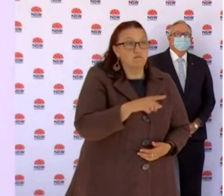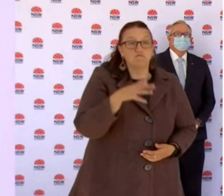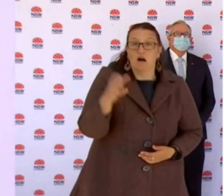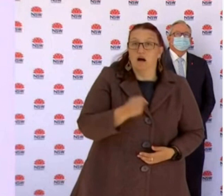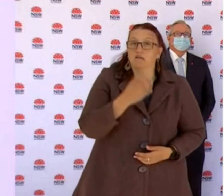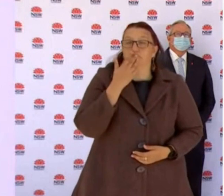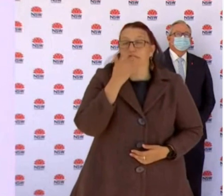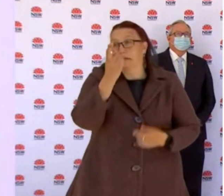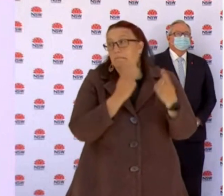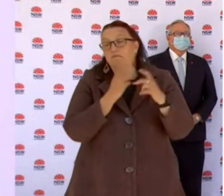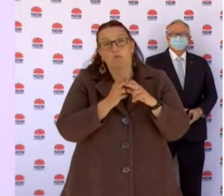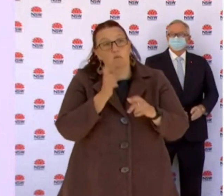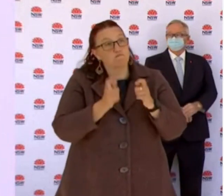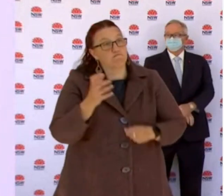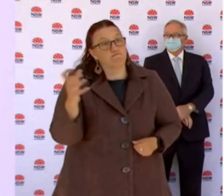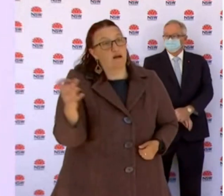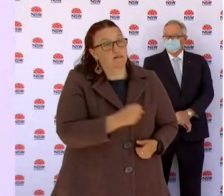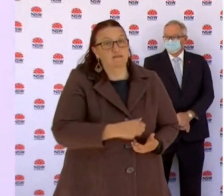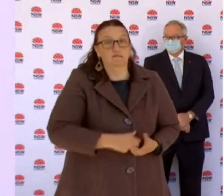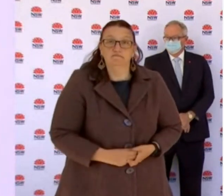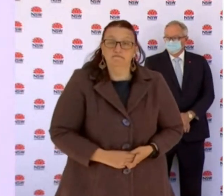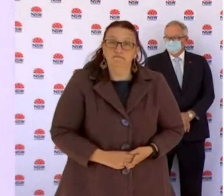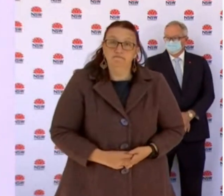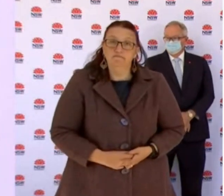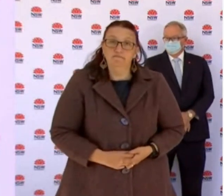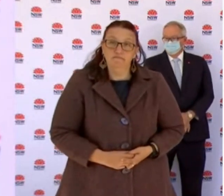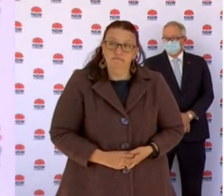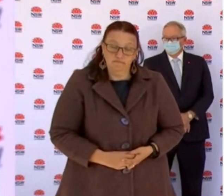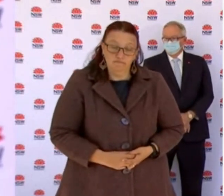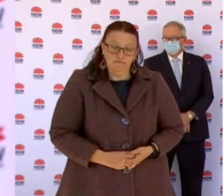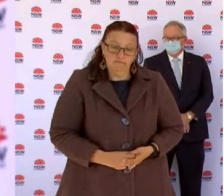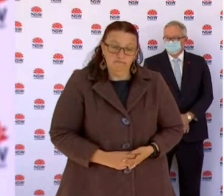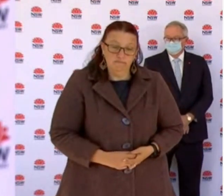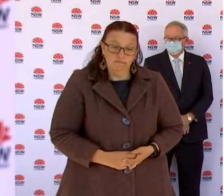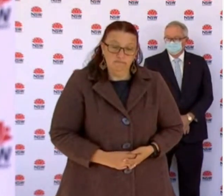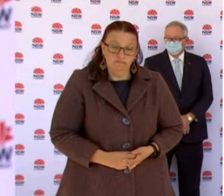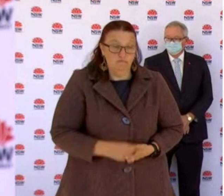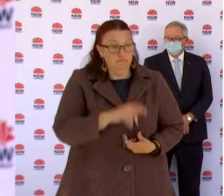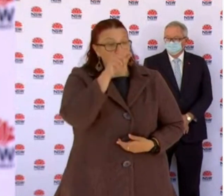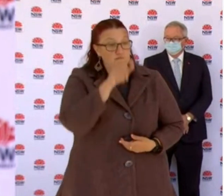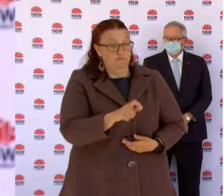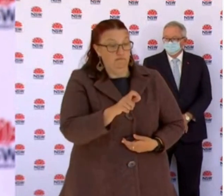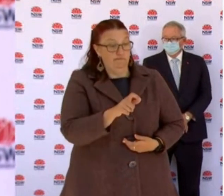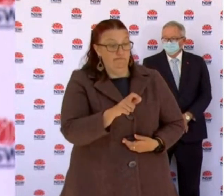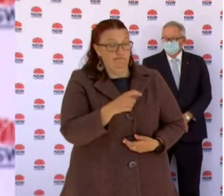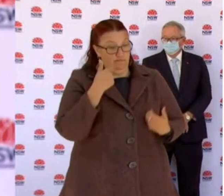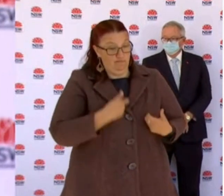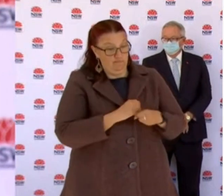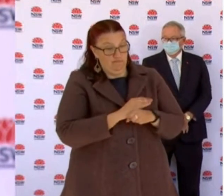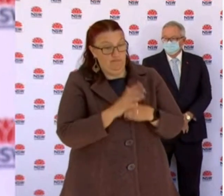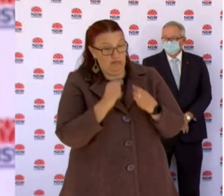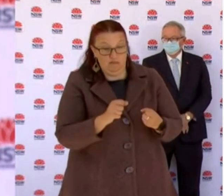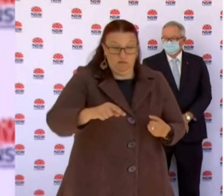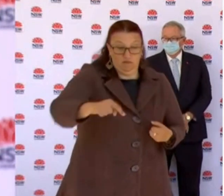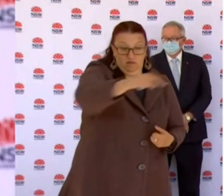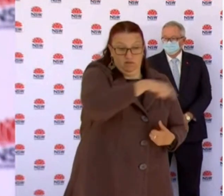and get tested. As we've done, you would expect us to do, we've done extensive testing around that facility. We'll update